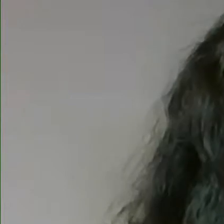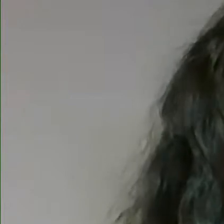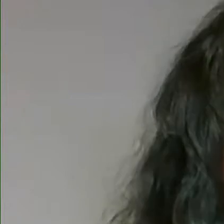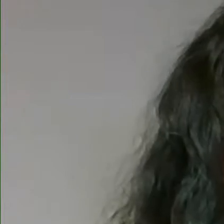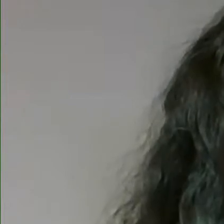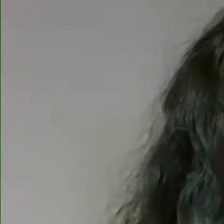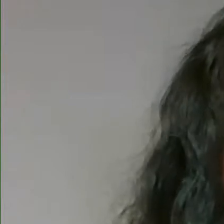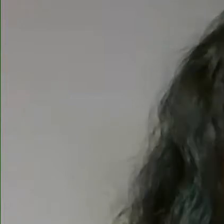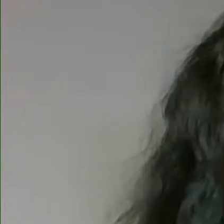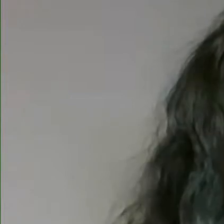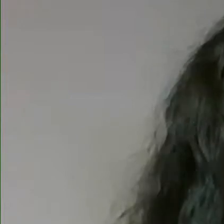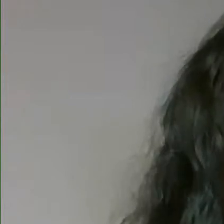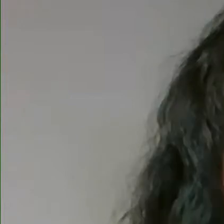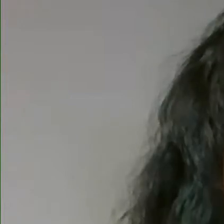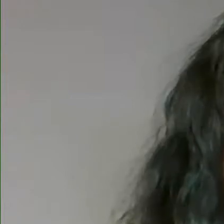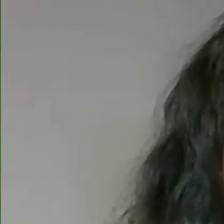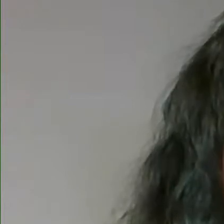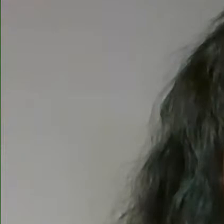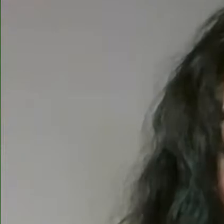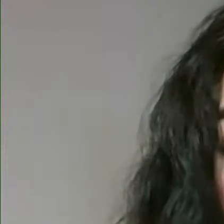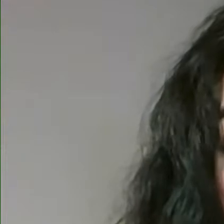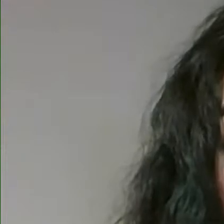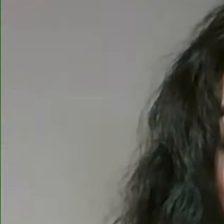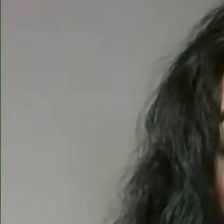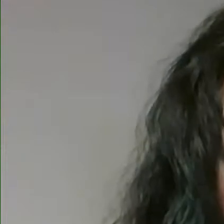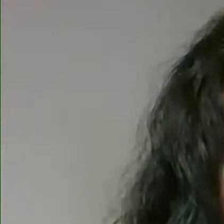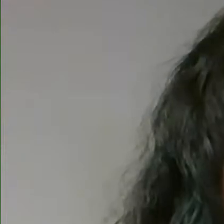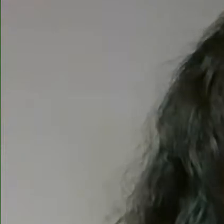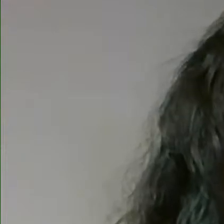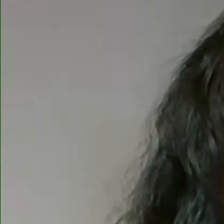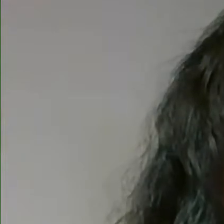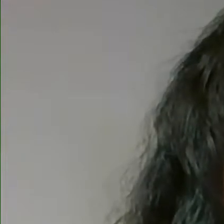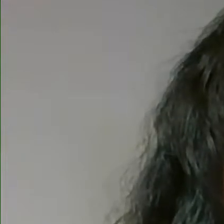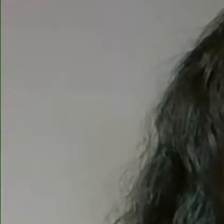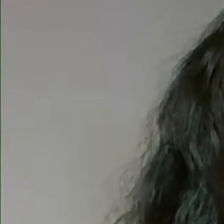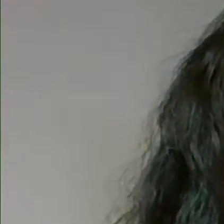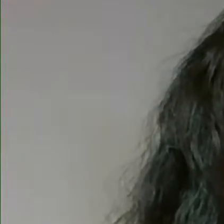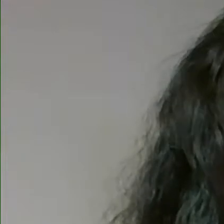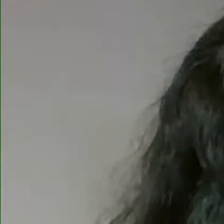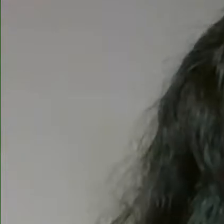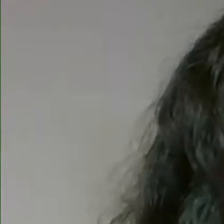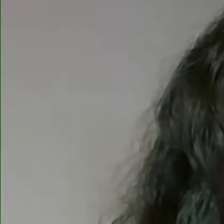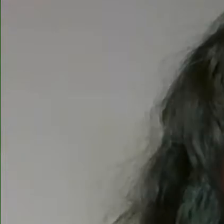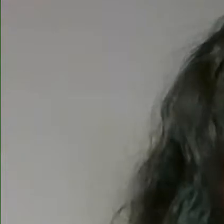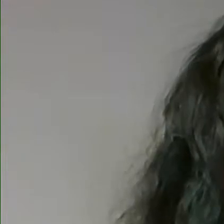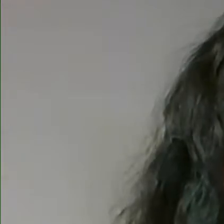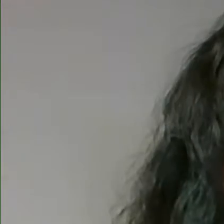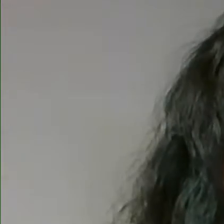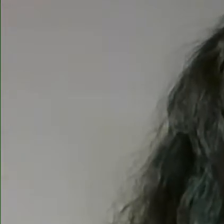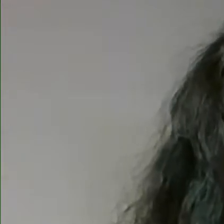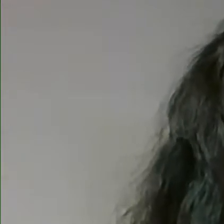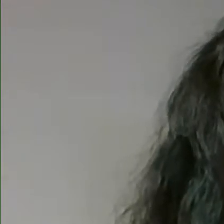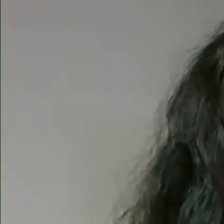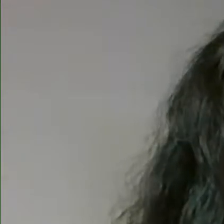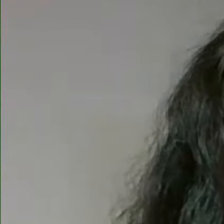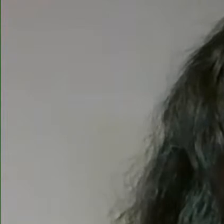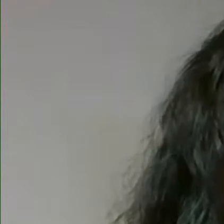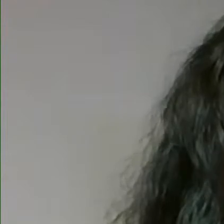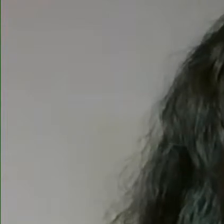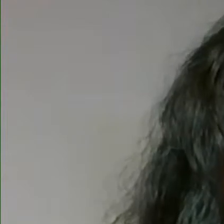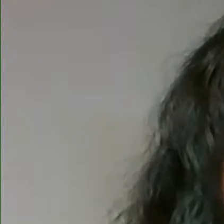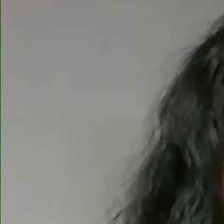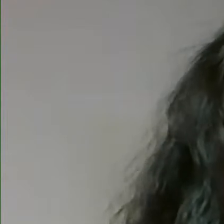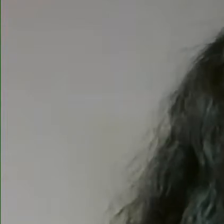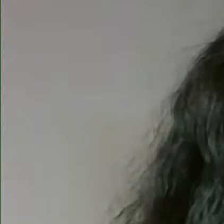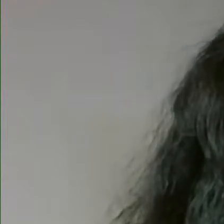know the confirmed case count, but we don't have a complete number of the total tests administered. There's various settings that aren't reporting into the